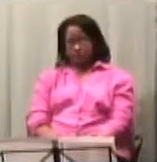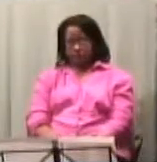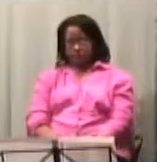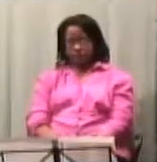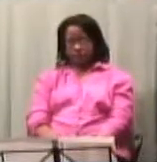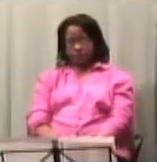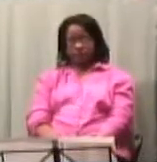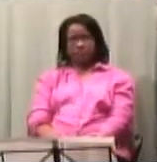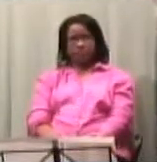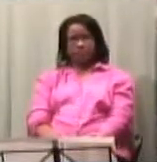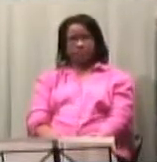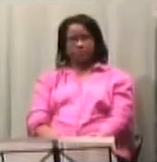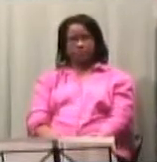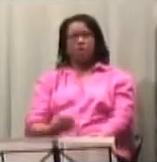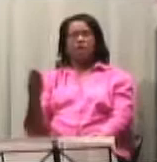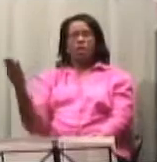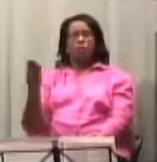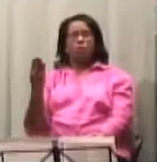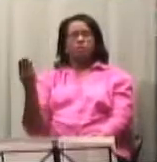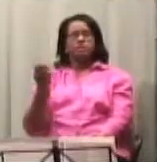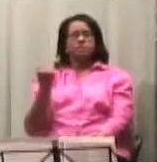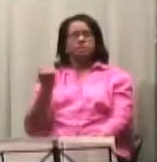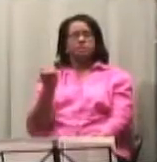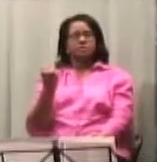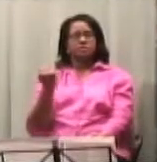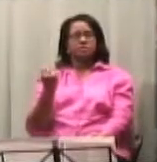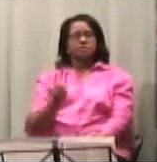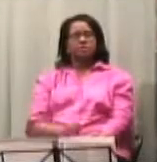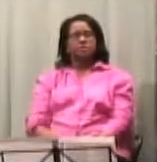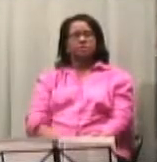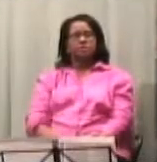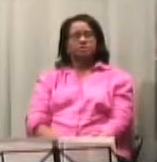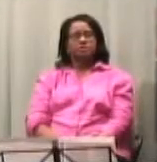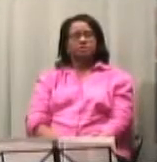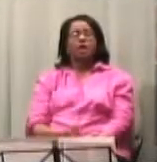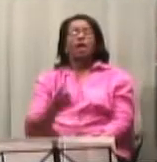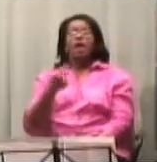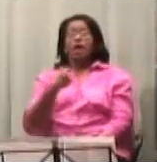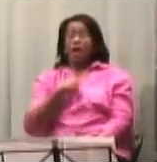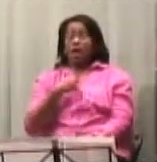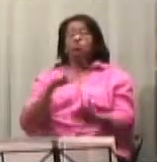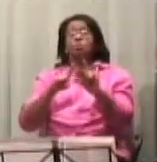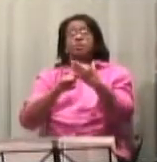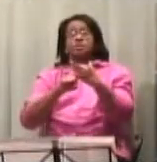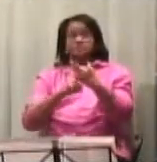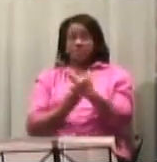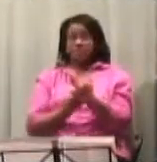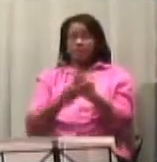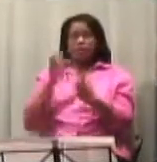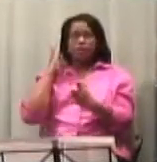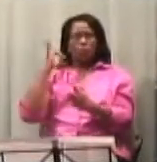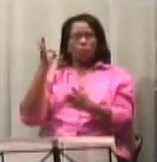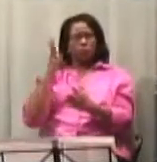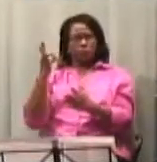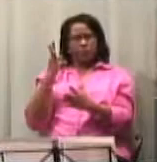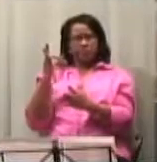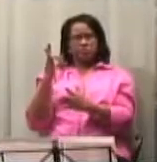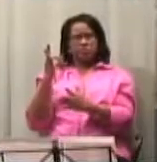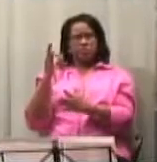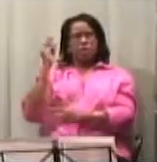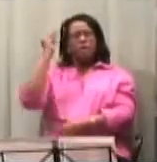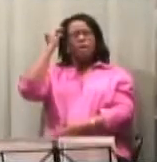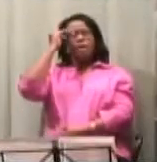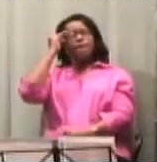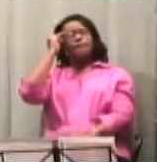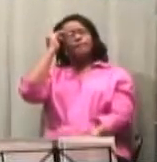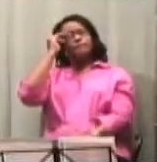Praise to you, Lord Jesus Christ. Dear brothers and sisters, I will start this homily meditating with